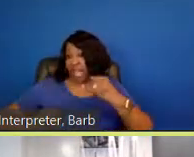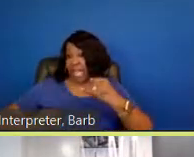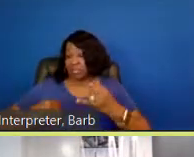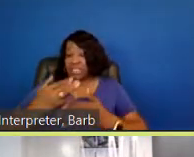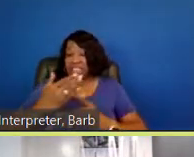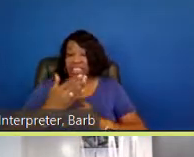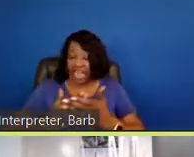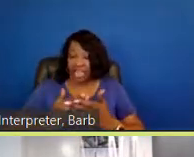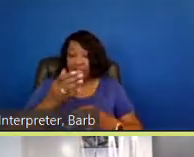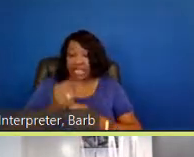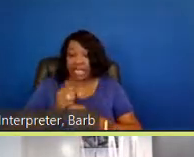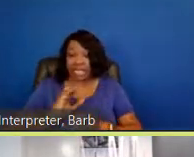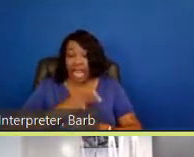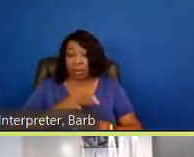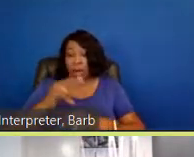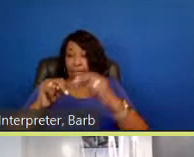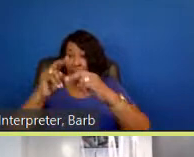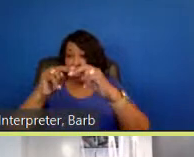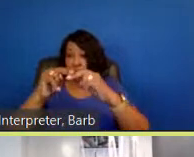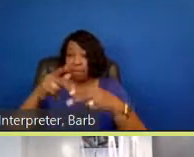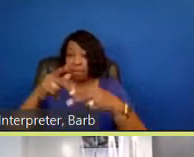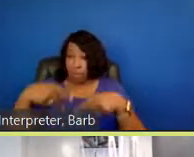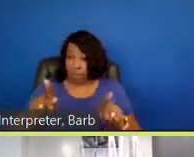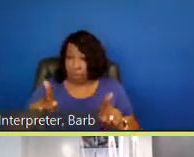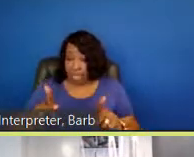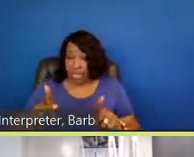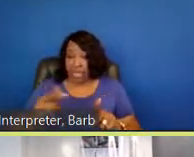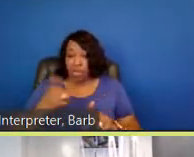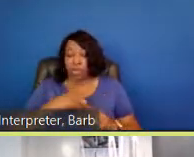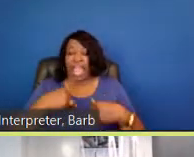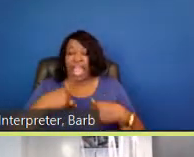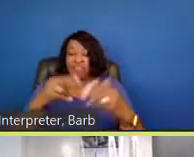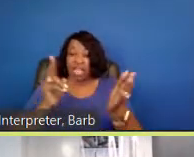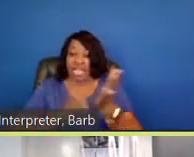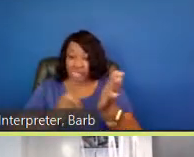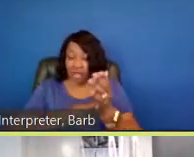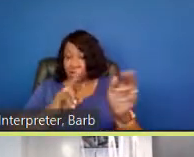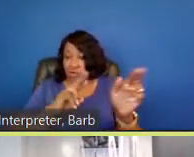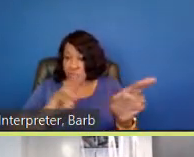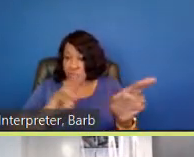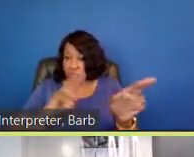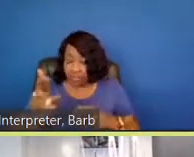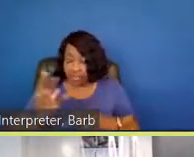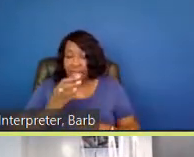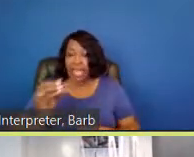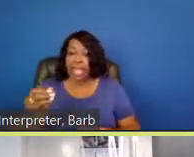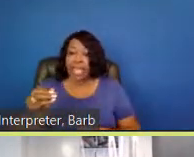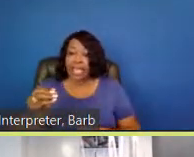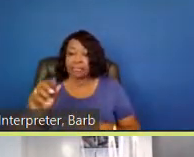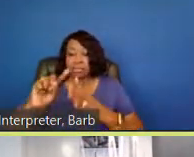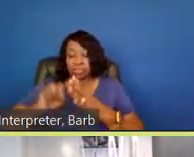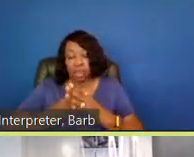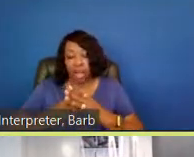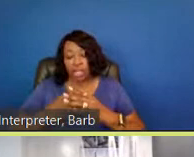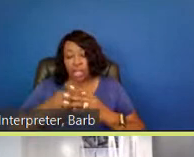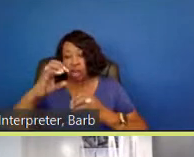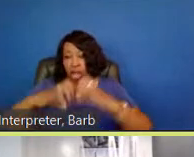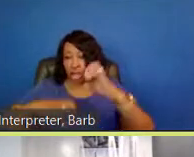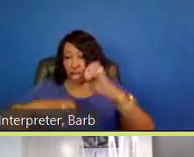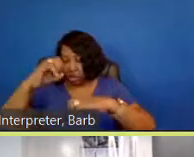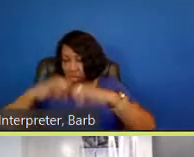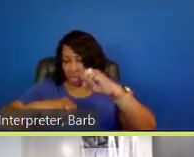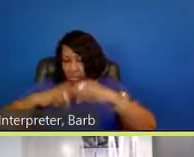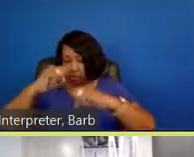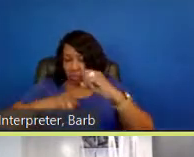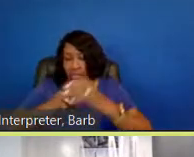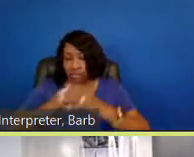of getting our building permit. We have a contractor on board and are starting construction as